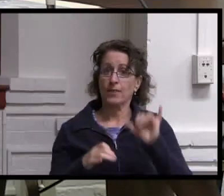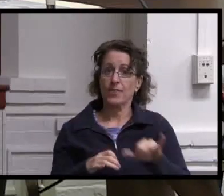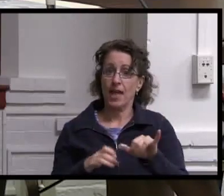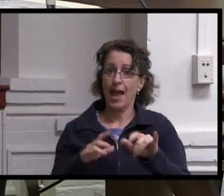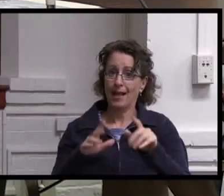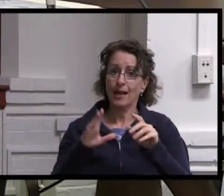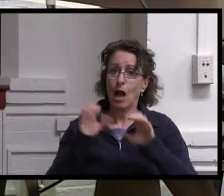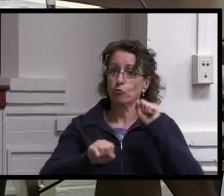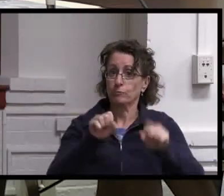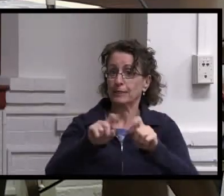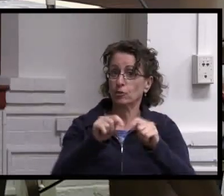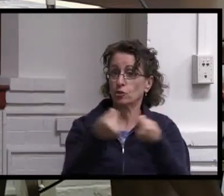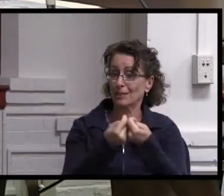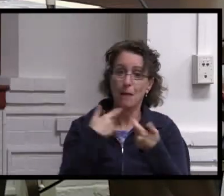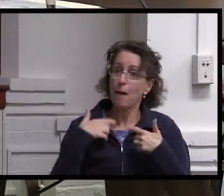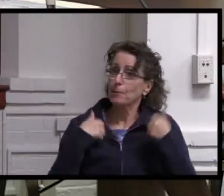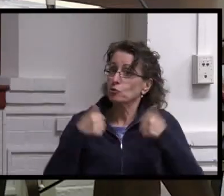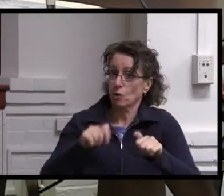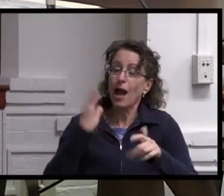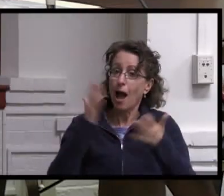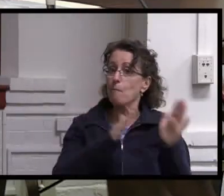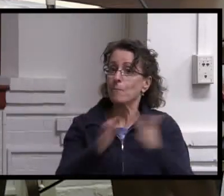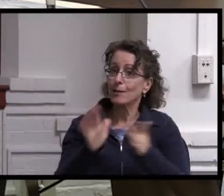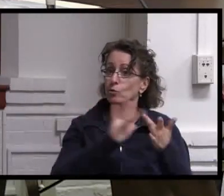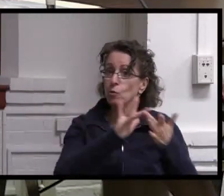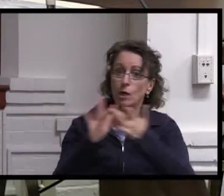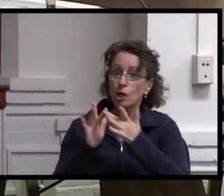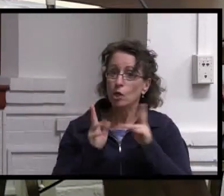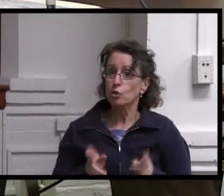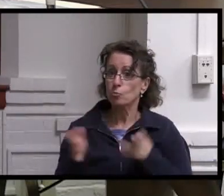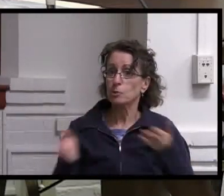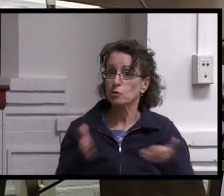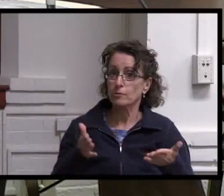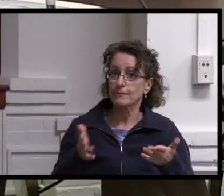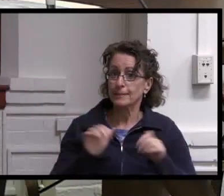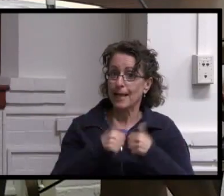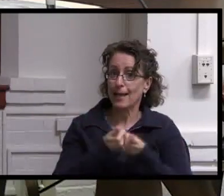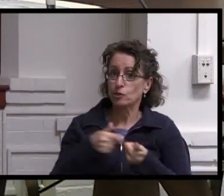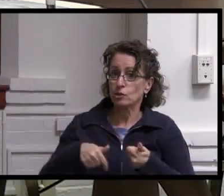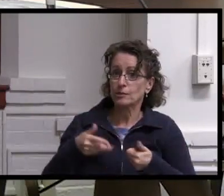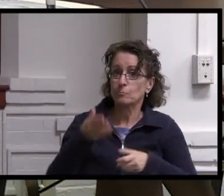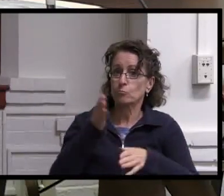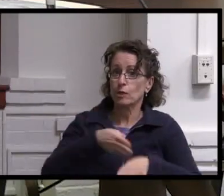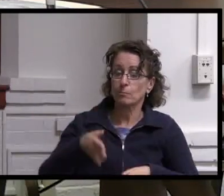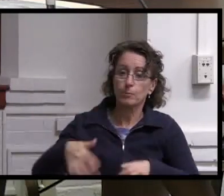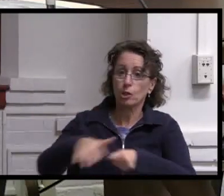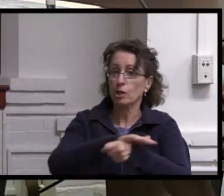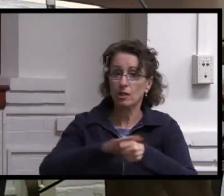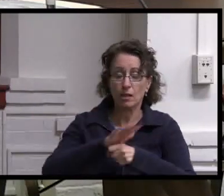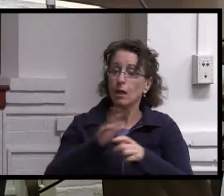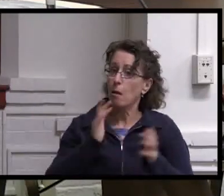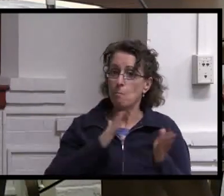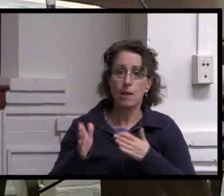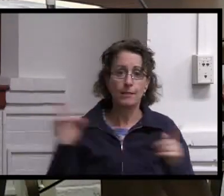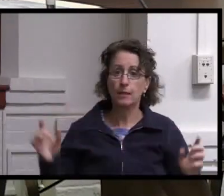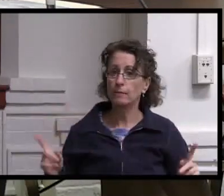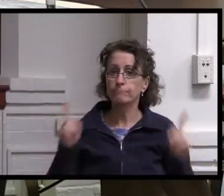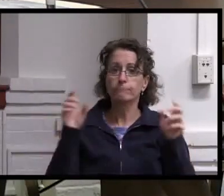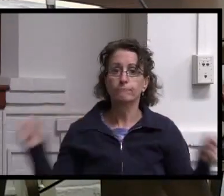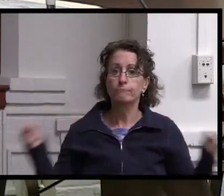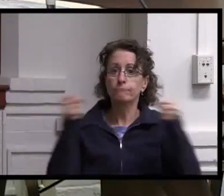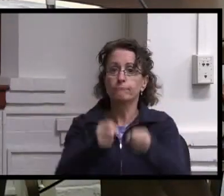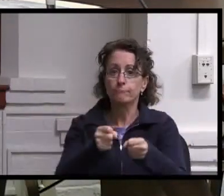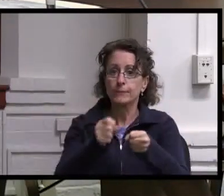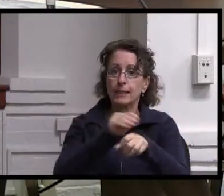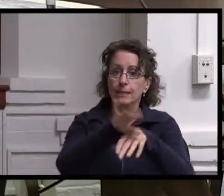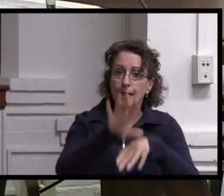We're gonna try it. I'm gonna reach out to the different agencies to see what we can do, and just basically go downtown.